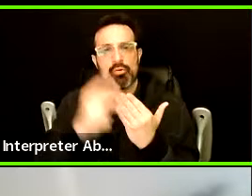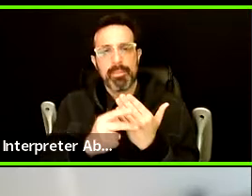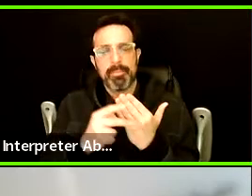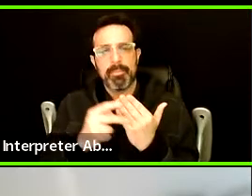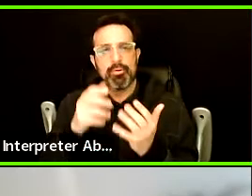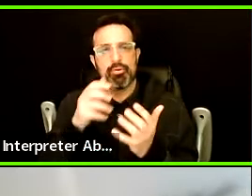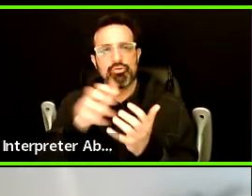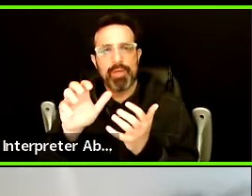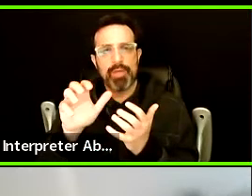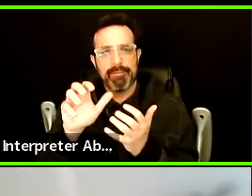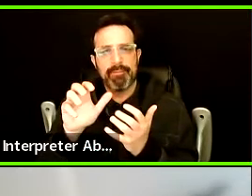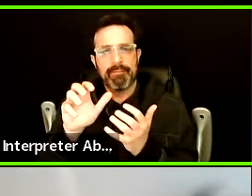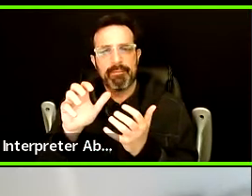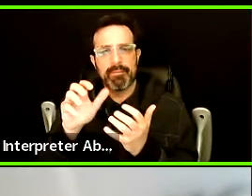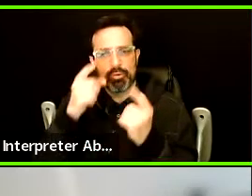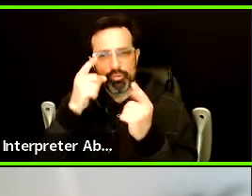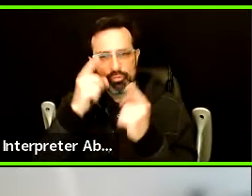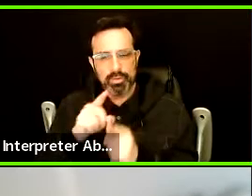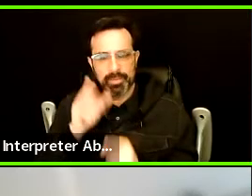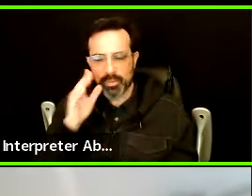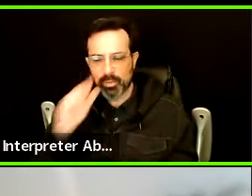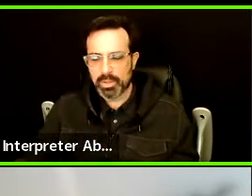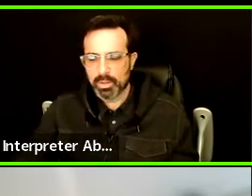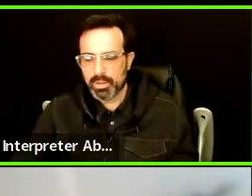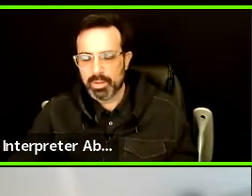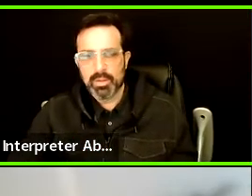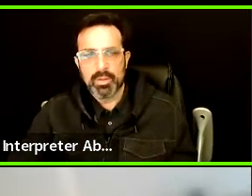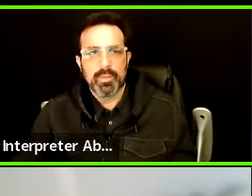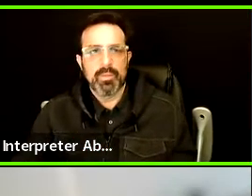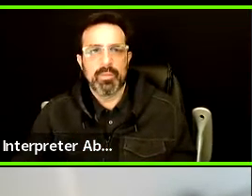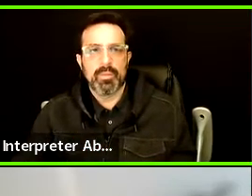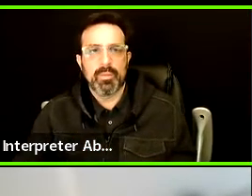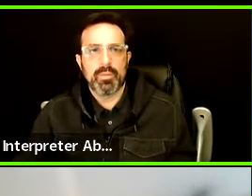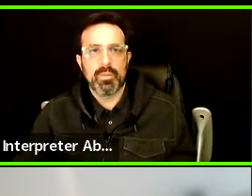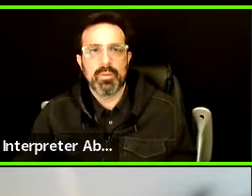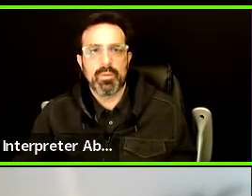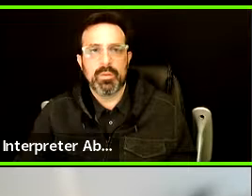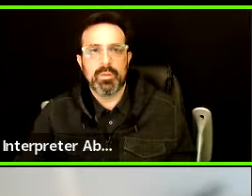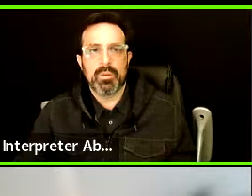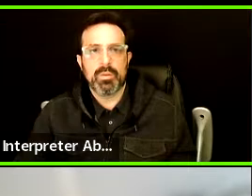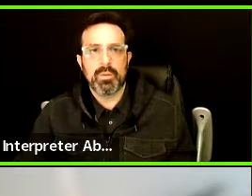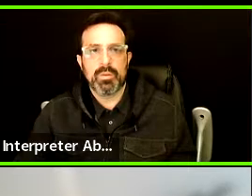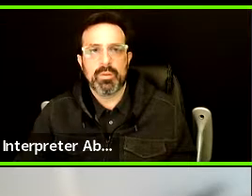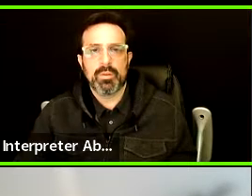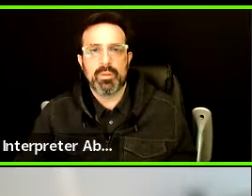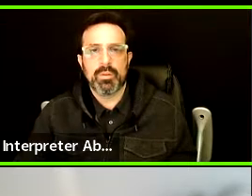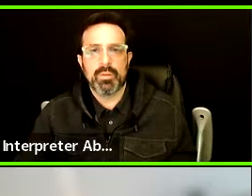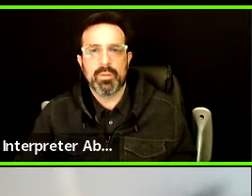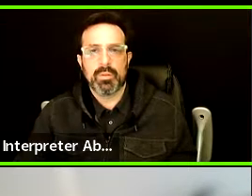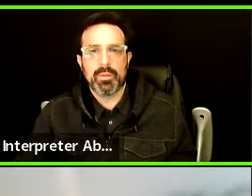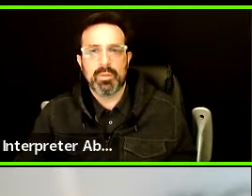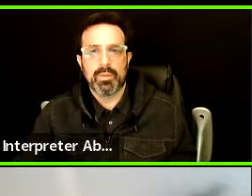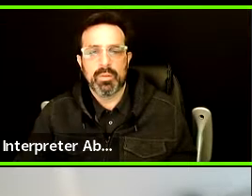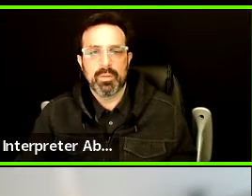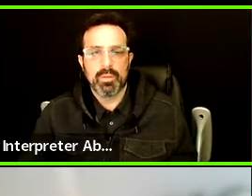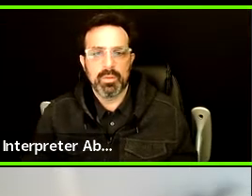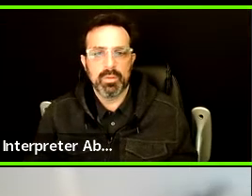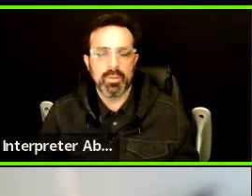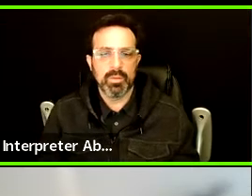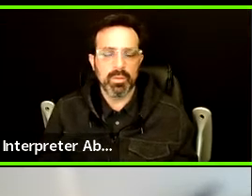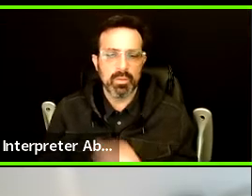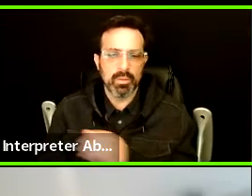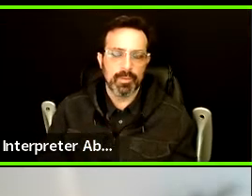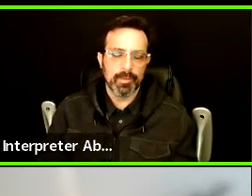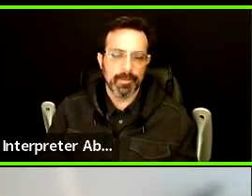draft programmatic agreement is roughly already about now. And is that